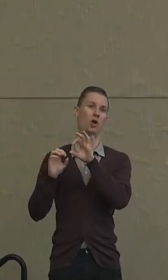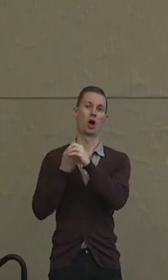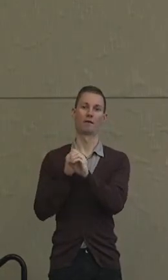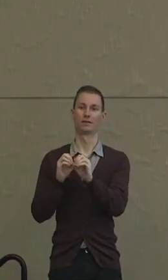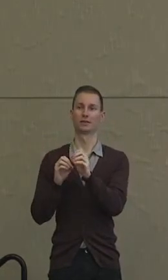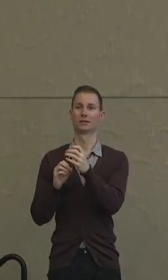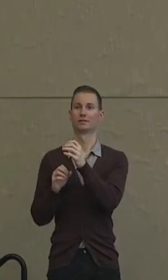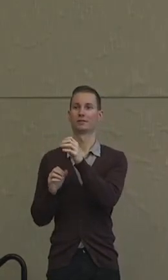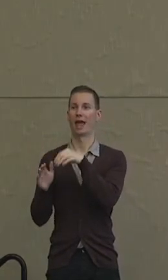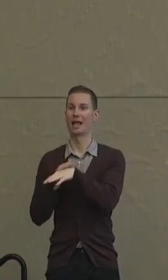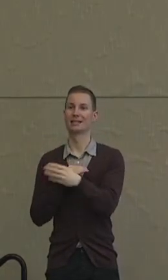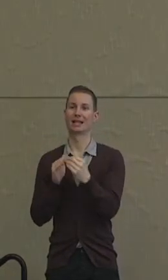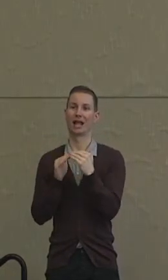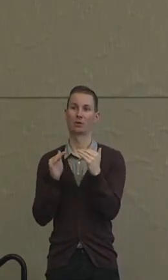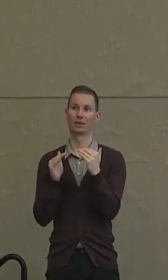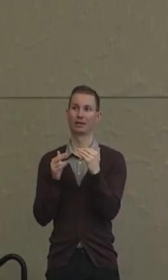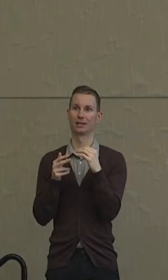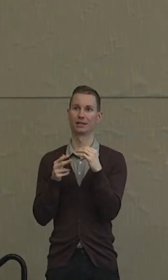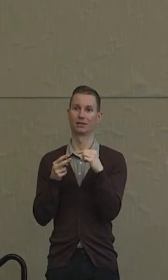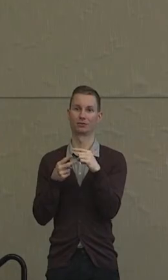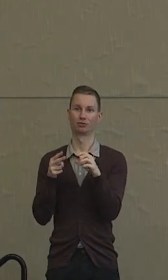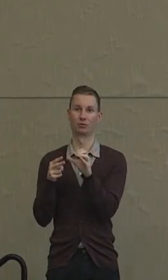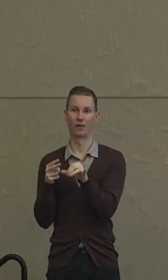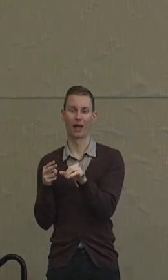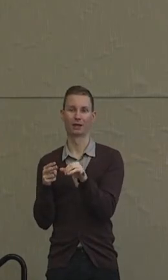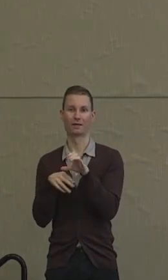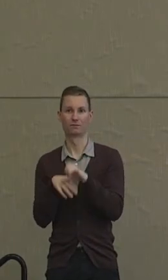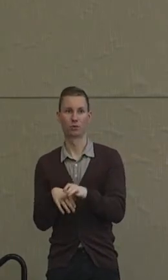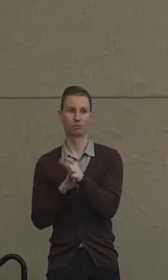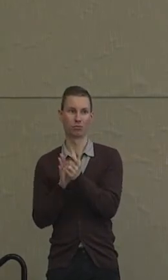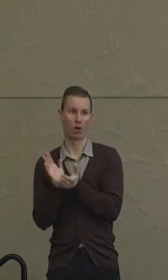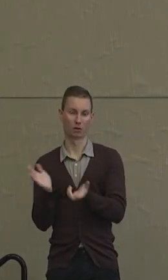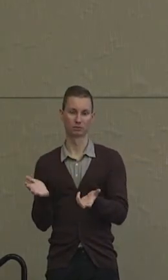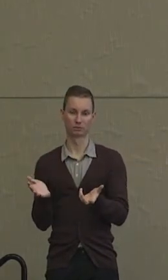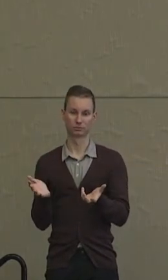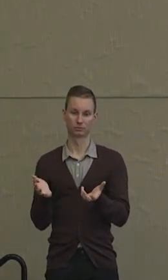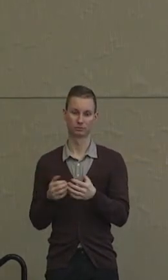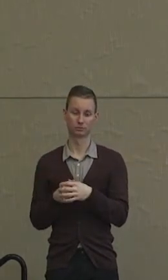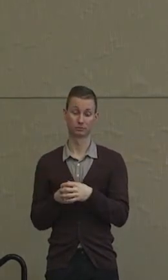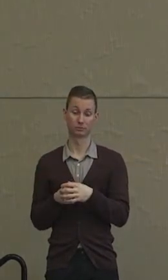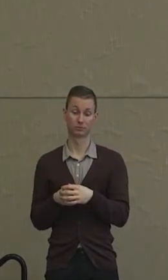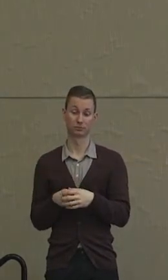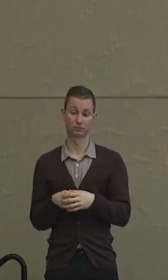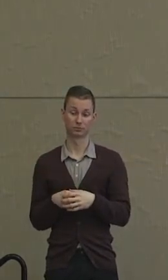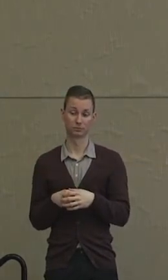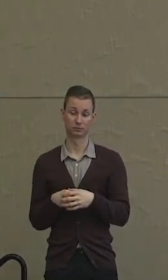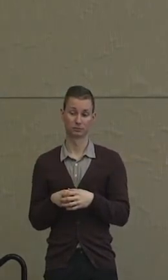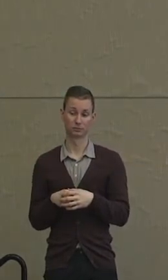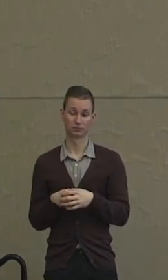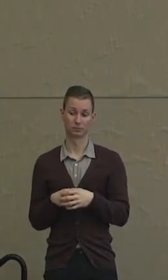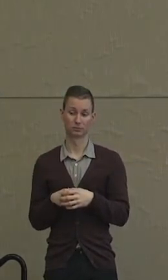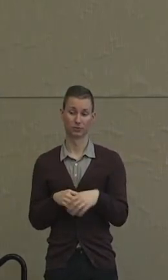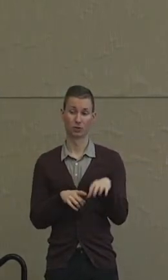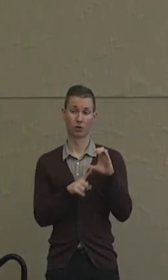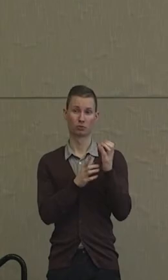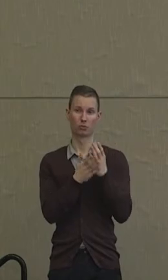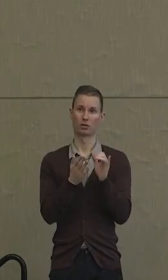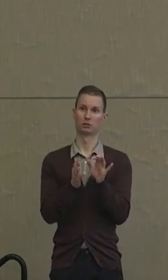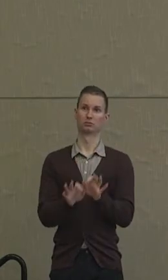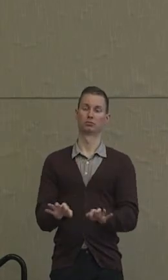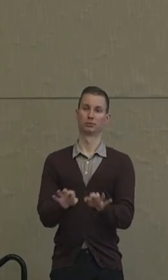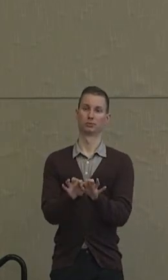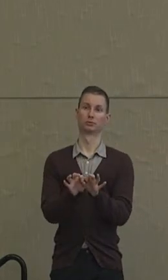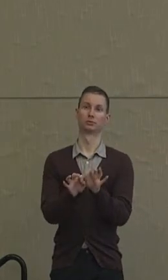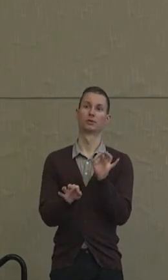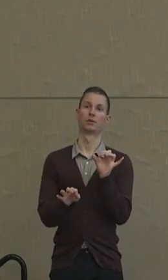Equity does, is enforce the law. The cultural part is, I think, critically important,